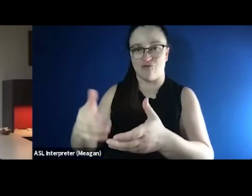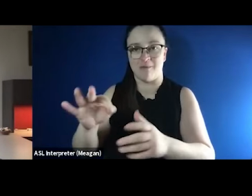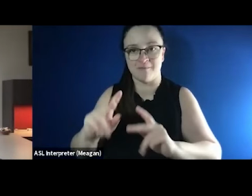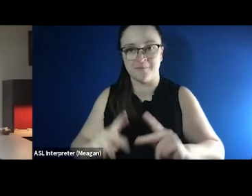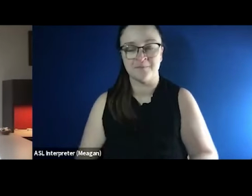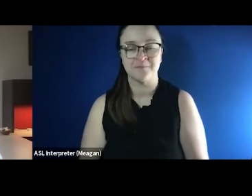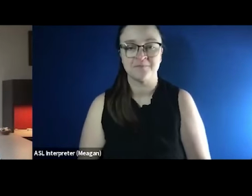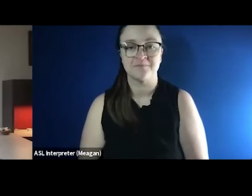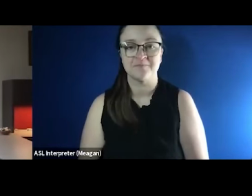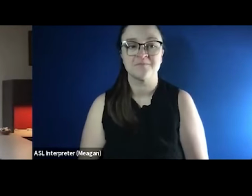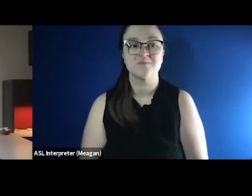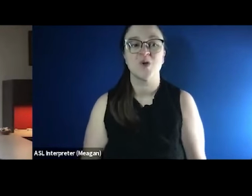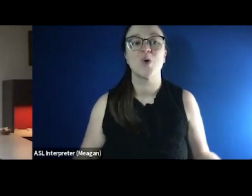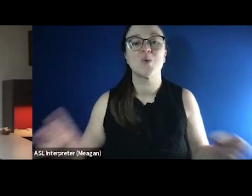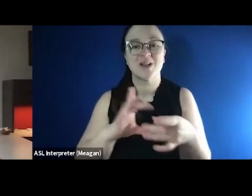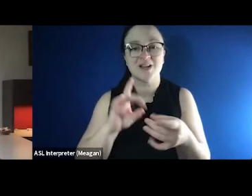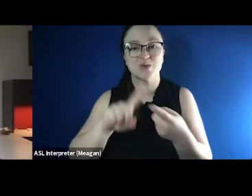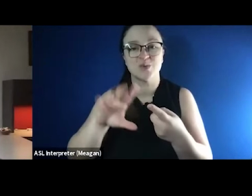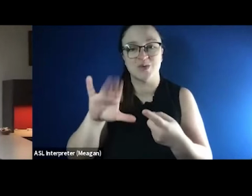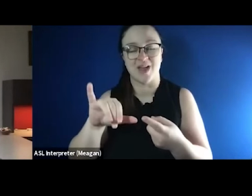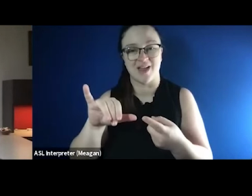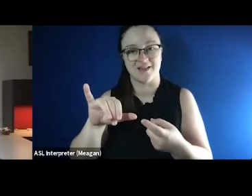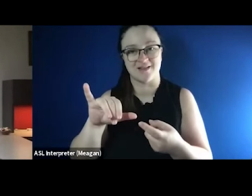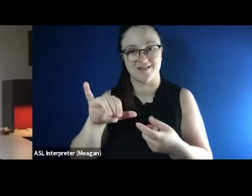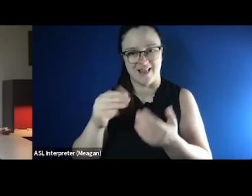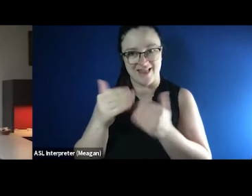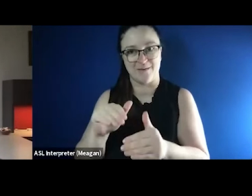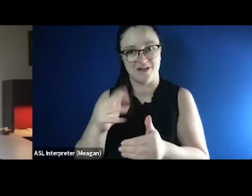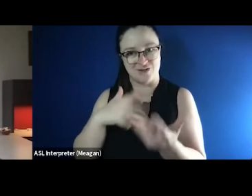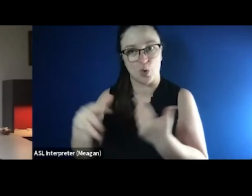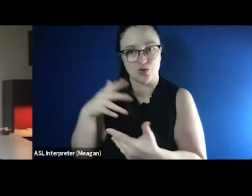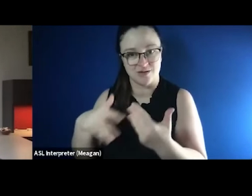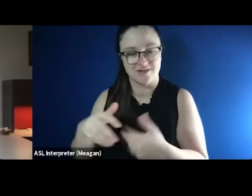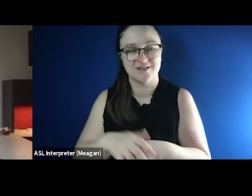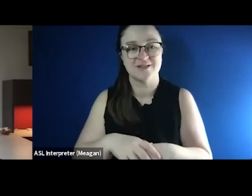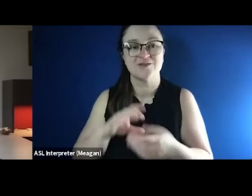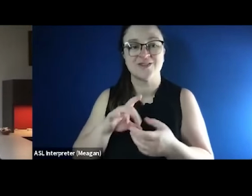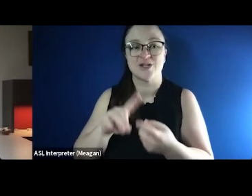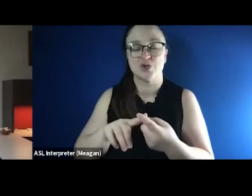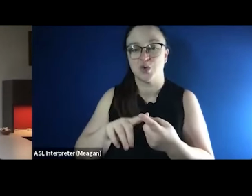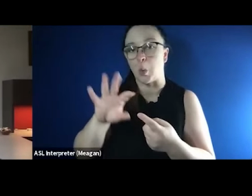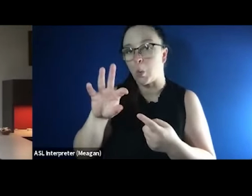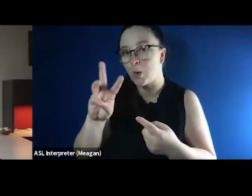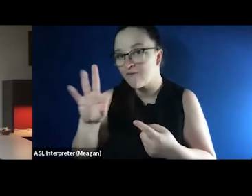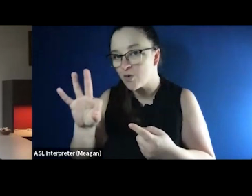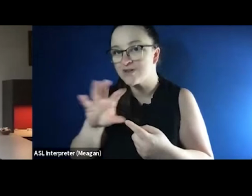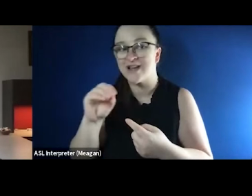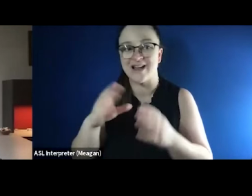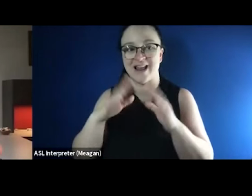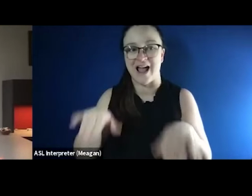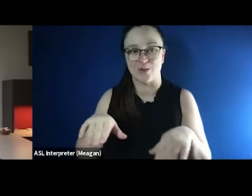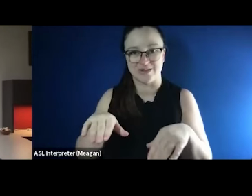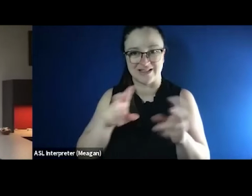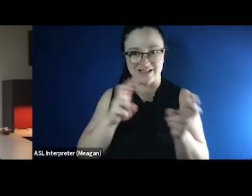So closely linked to this low social capital are workforce and sort of relatedly housing-related issues. So